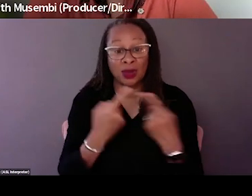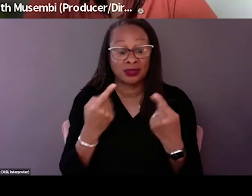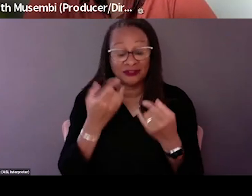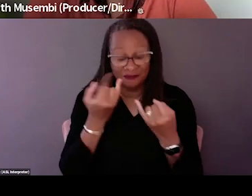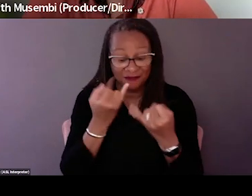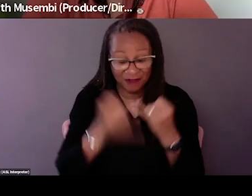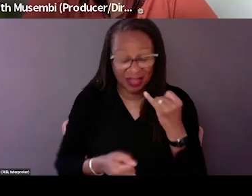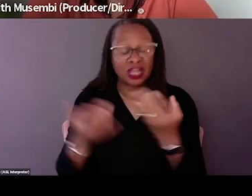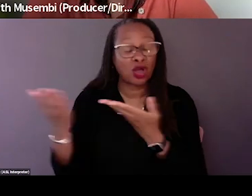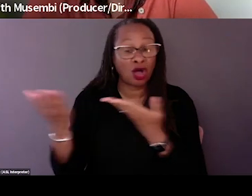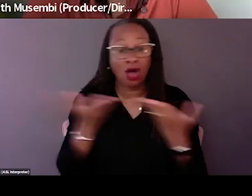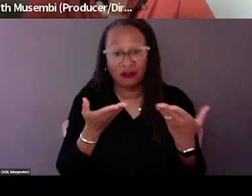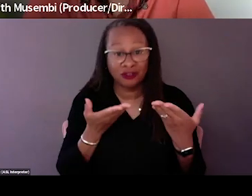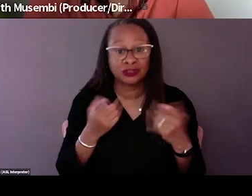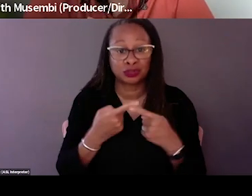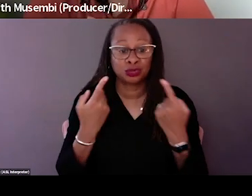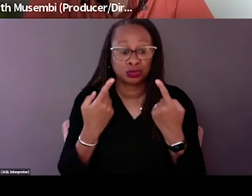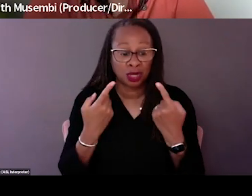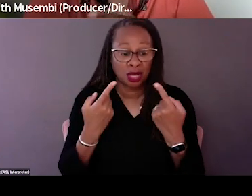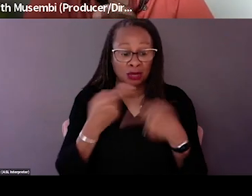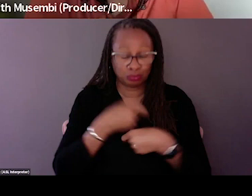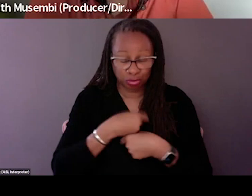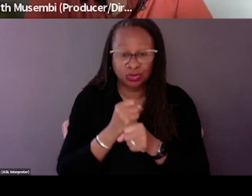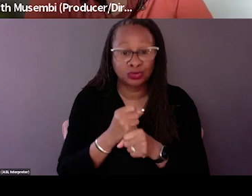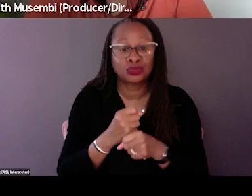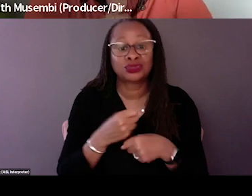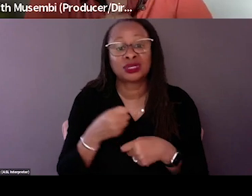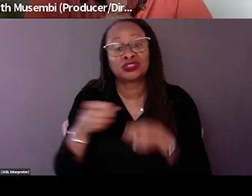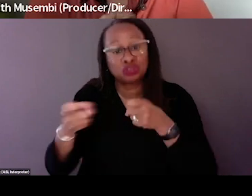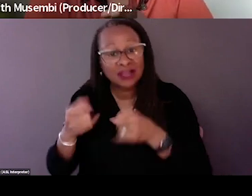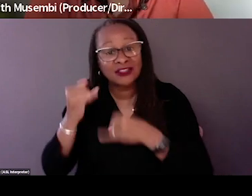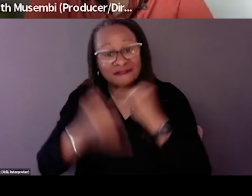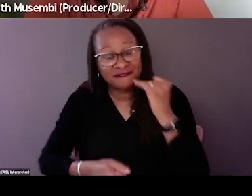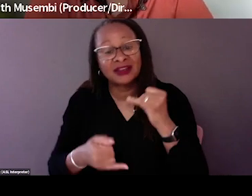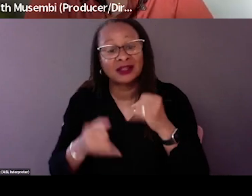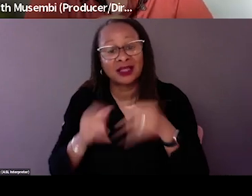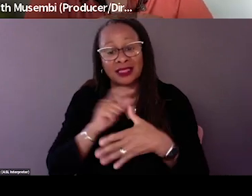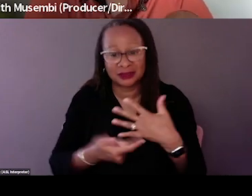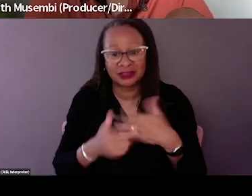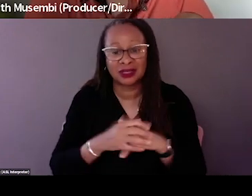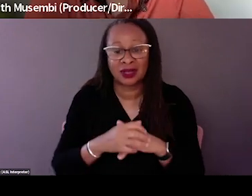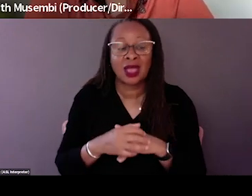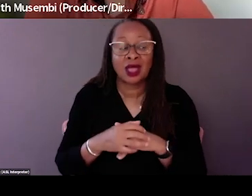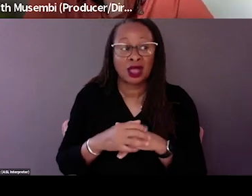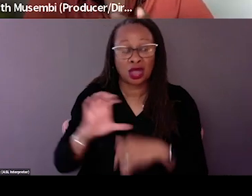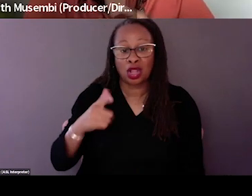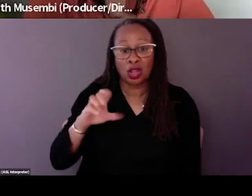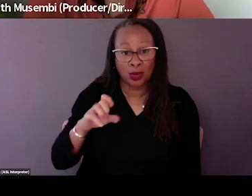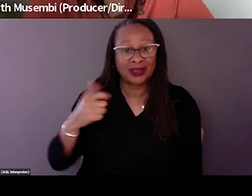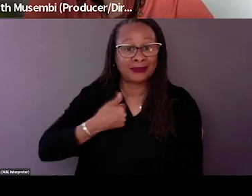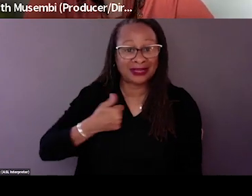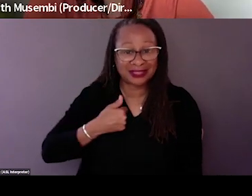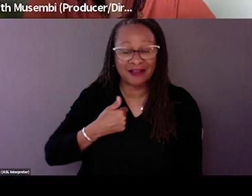to produce, direct this final episode, Chloe and I were actually on the final shoot for Savannah Queens, the